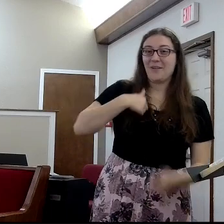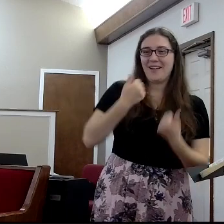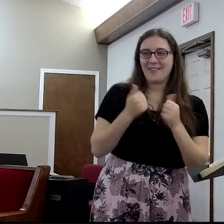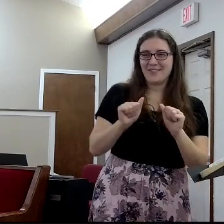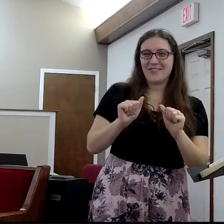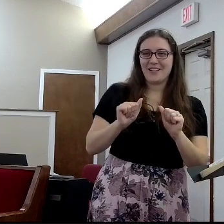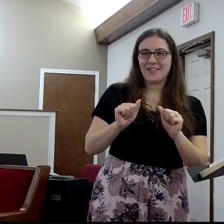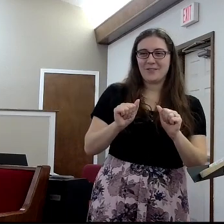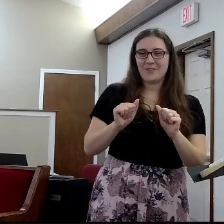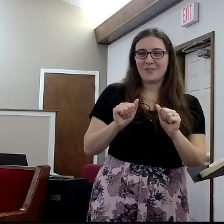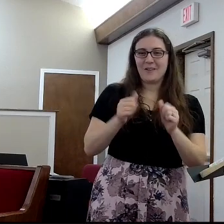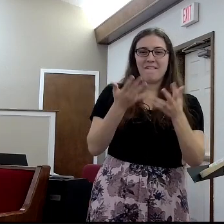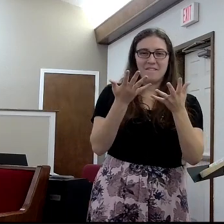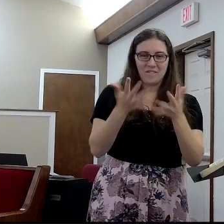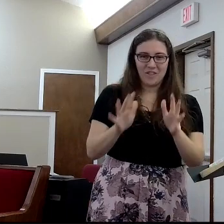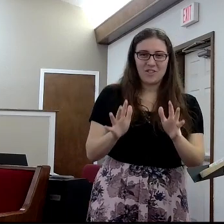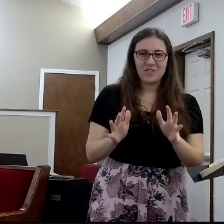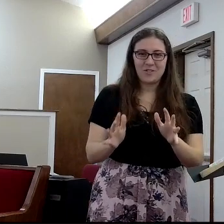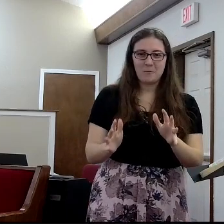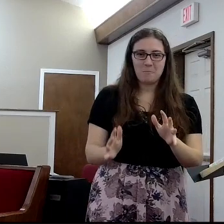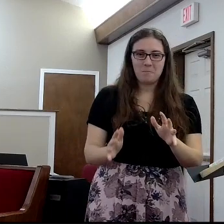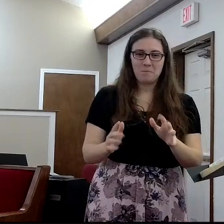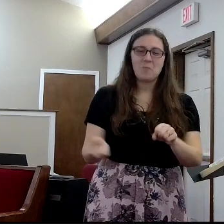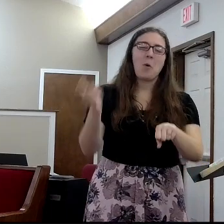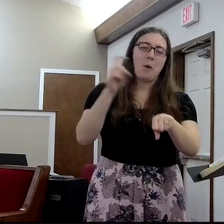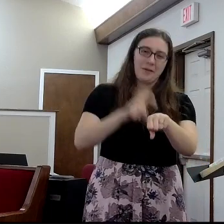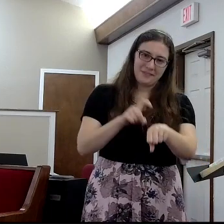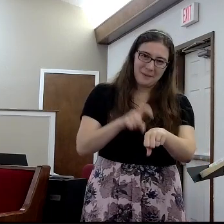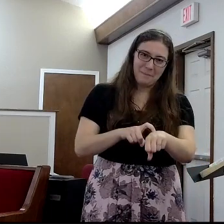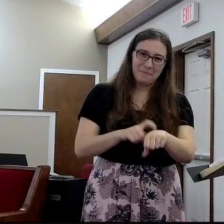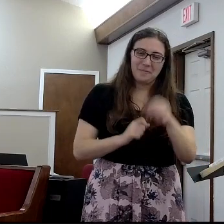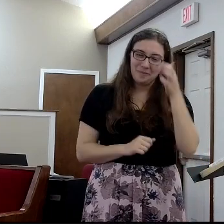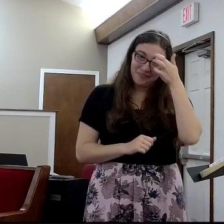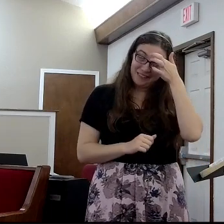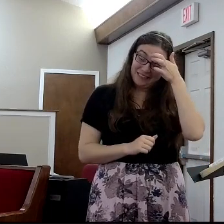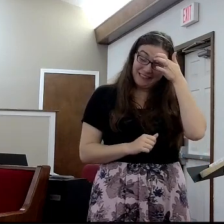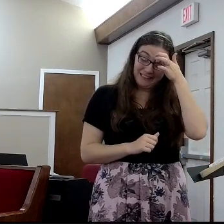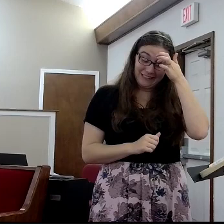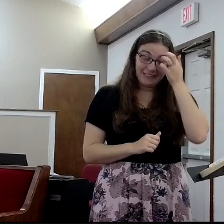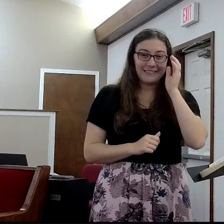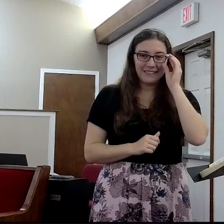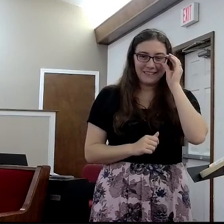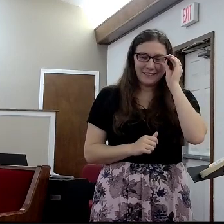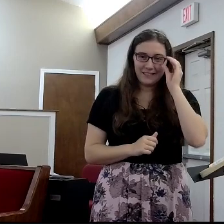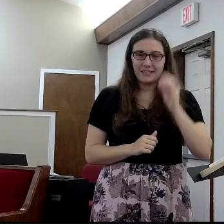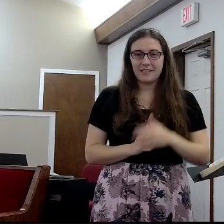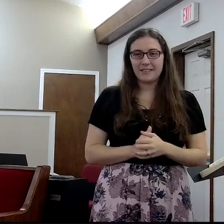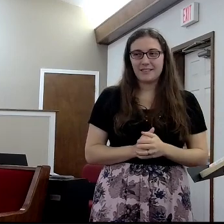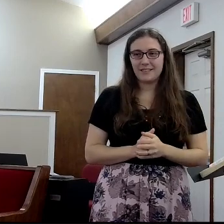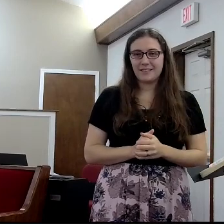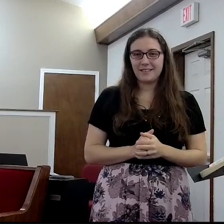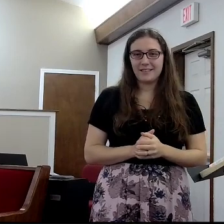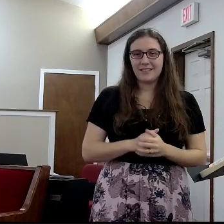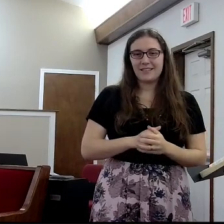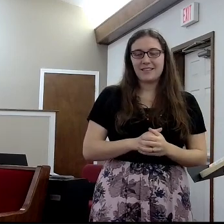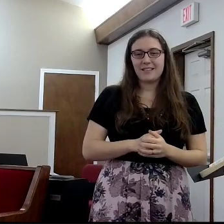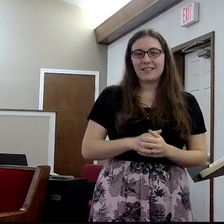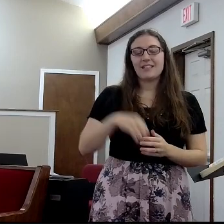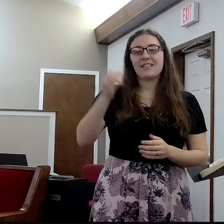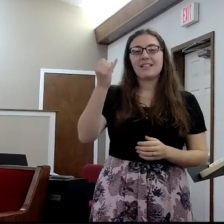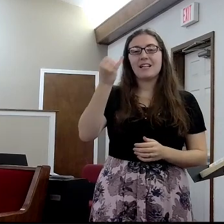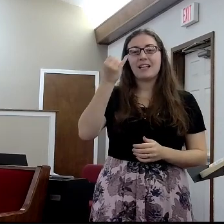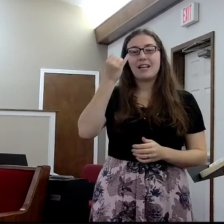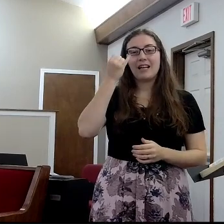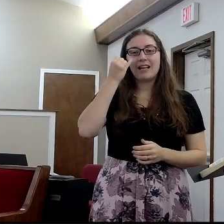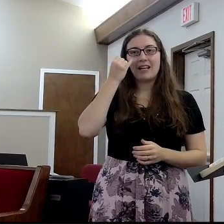on time. But now it's time for the application. It's very simple application, though. The Bible